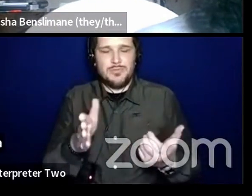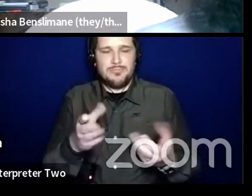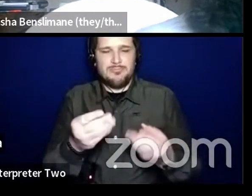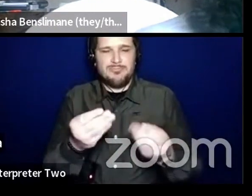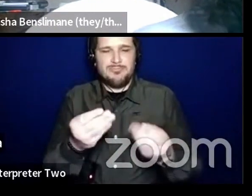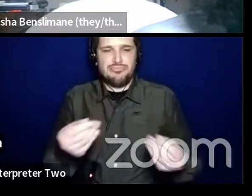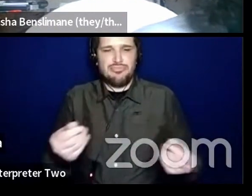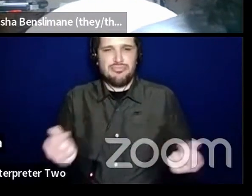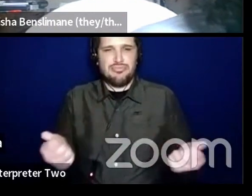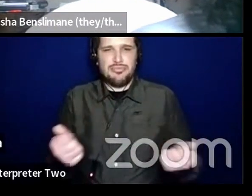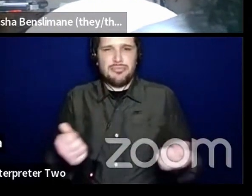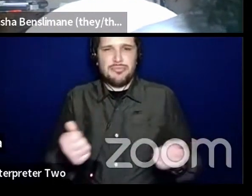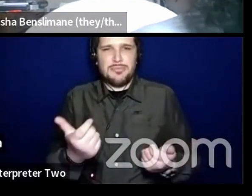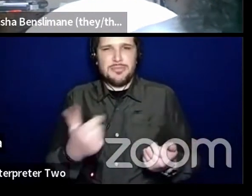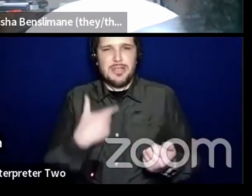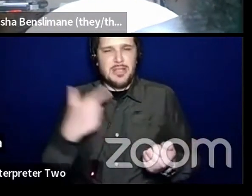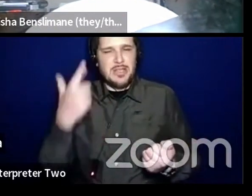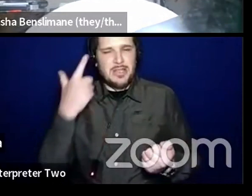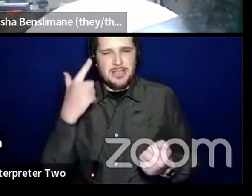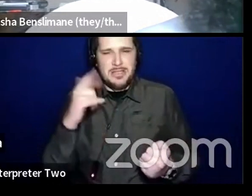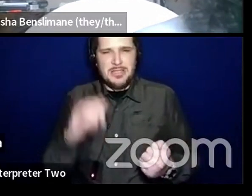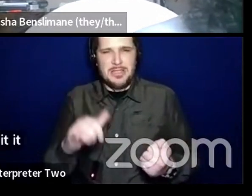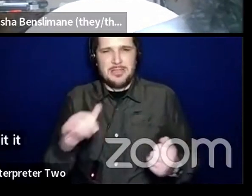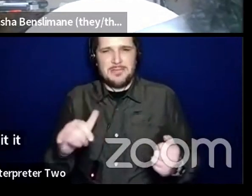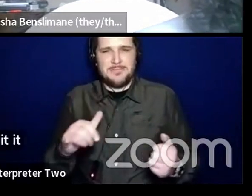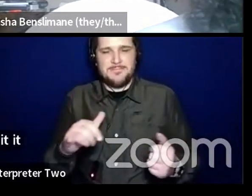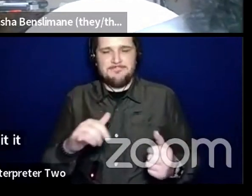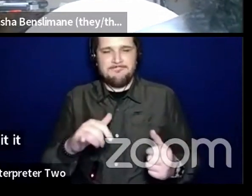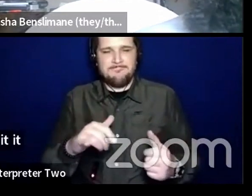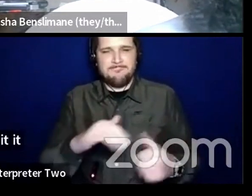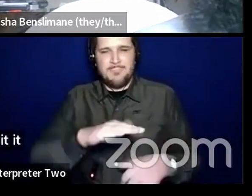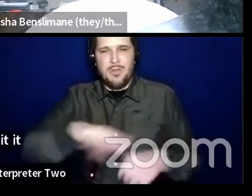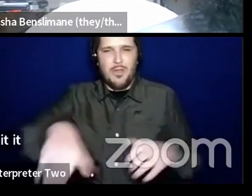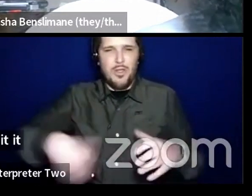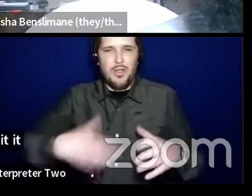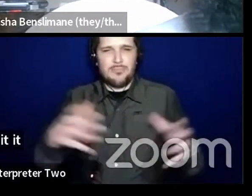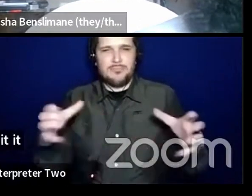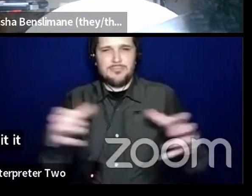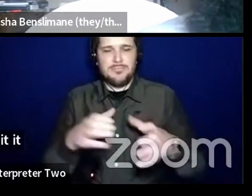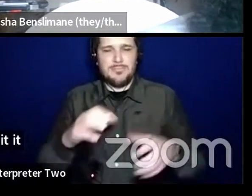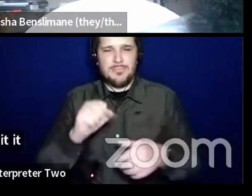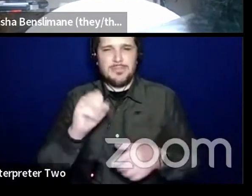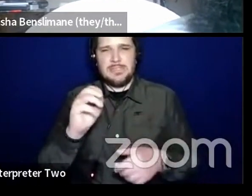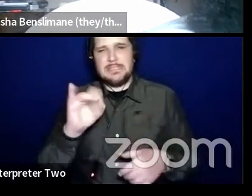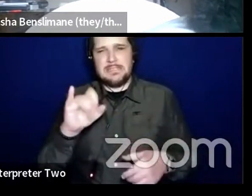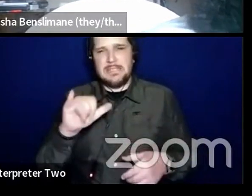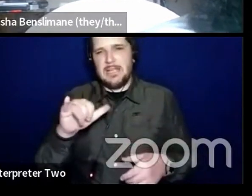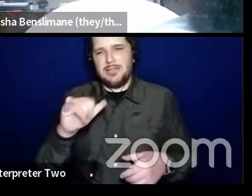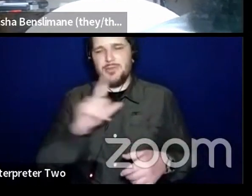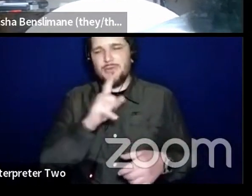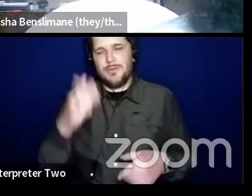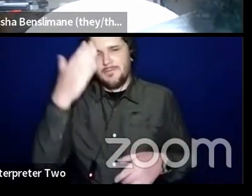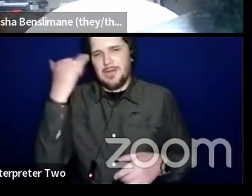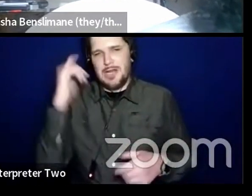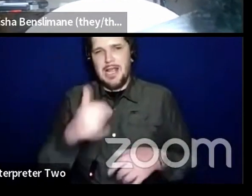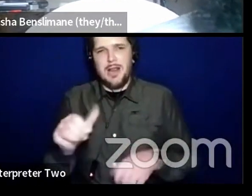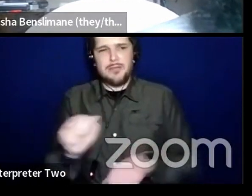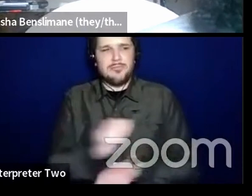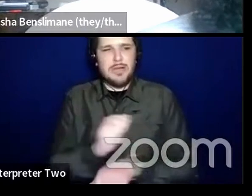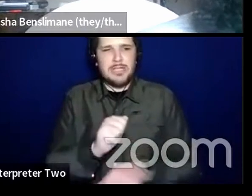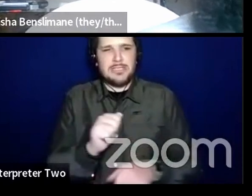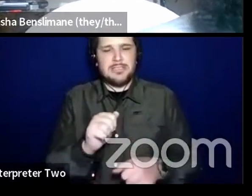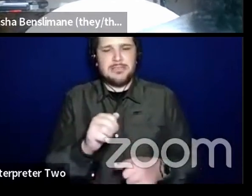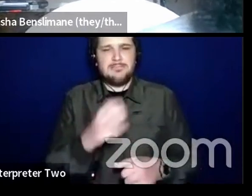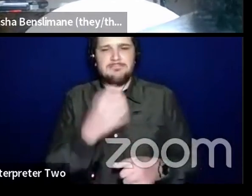like that. And I just think collectively as a society, we've really forgotten how to practice empathy and how to